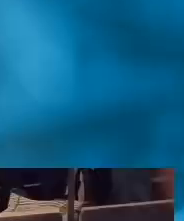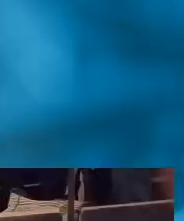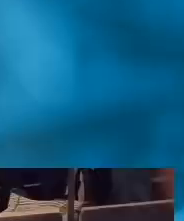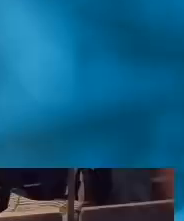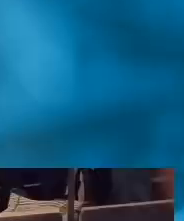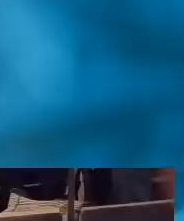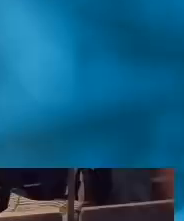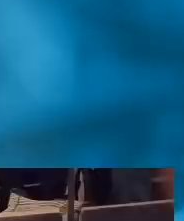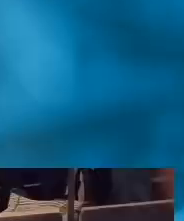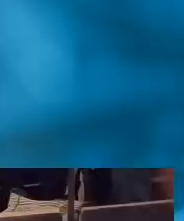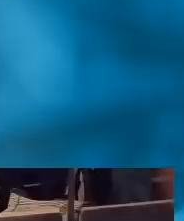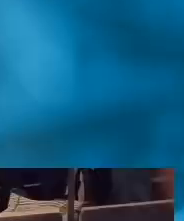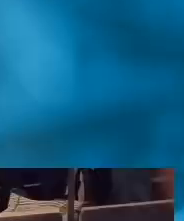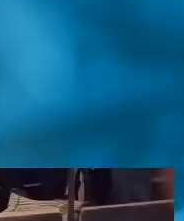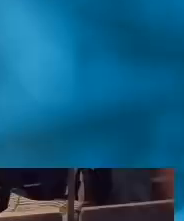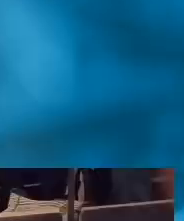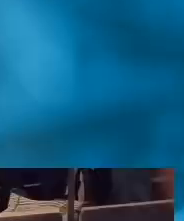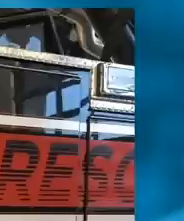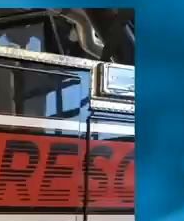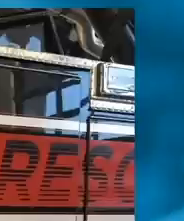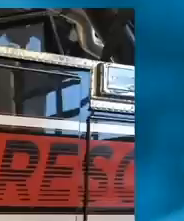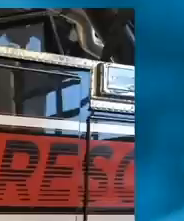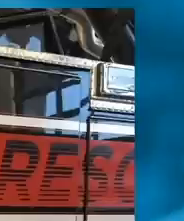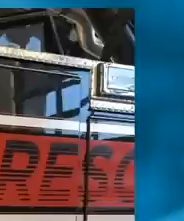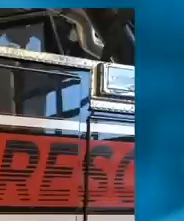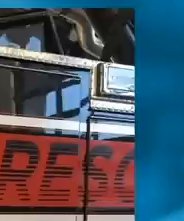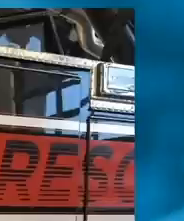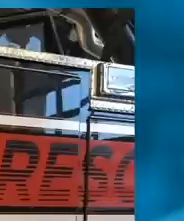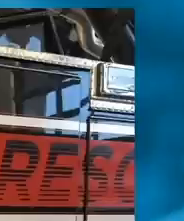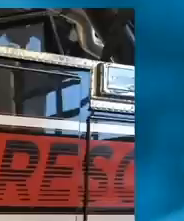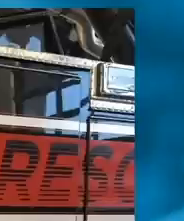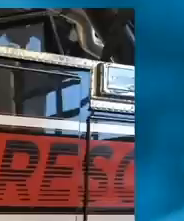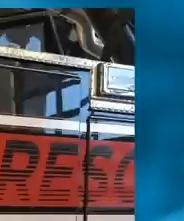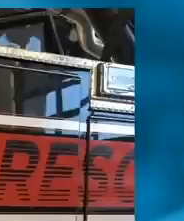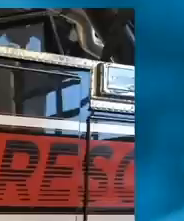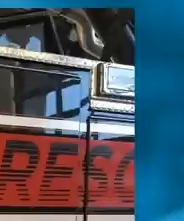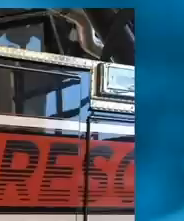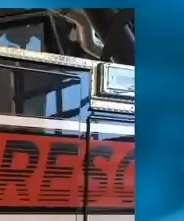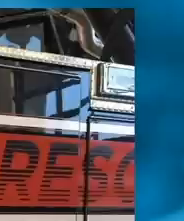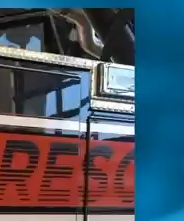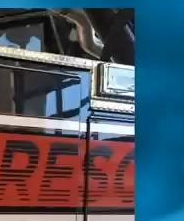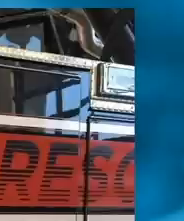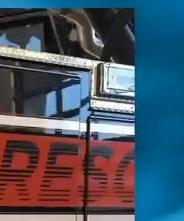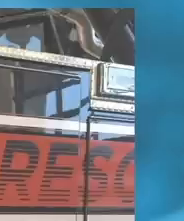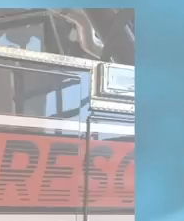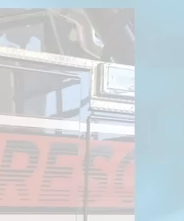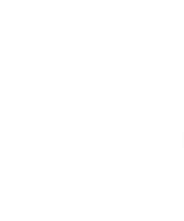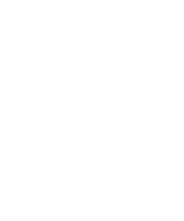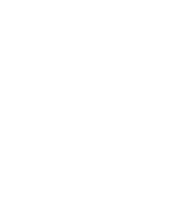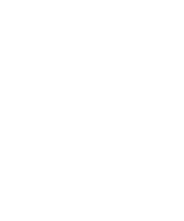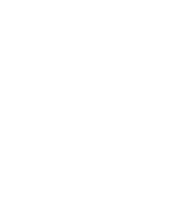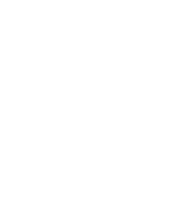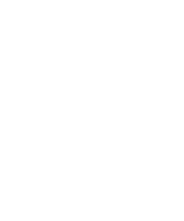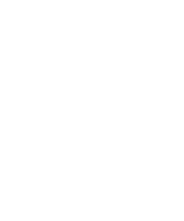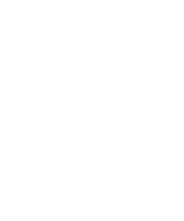James Humbrack. Zethrin Timothy Zeichert.